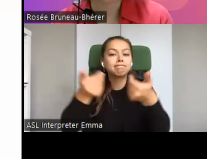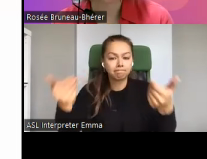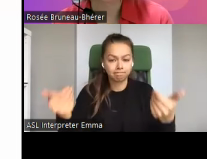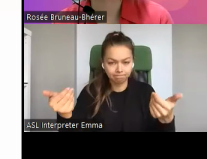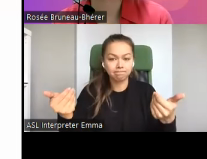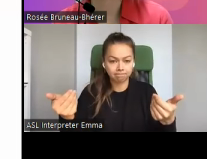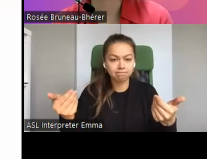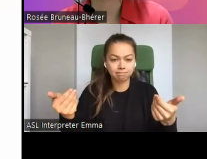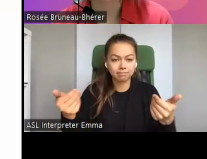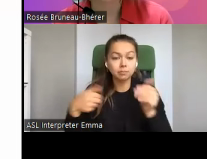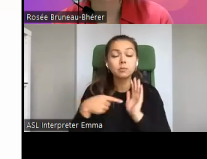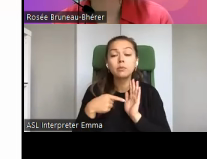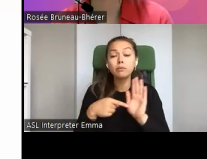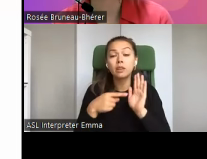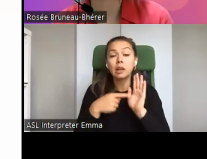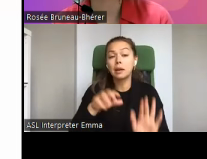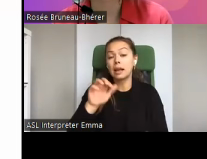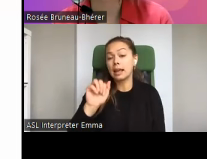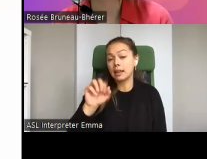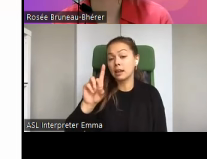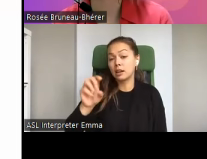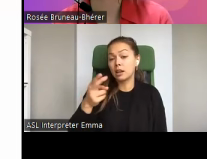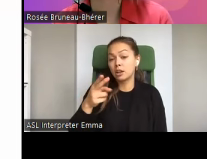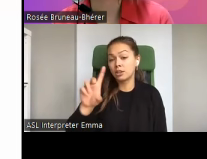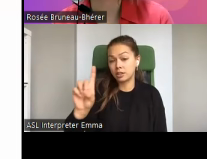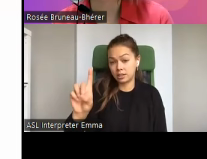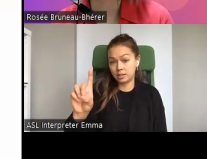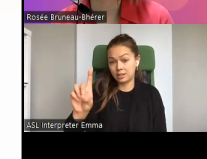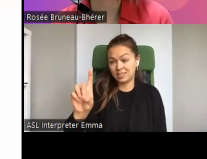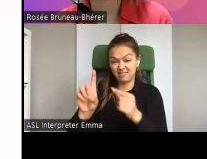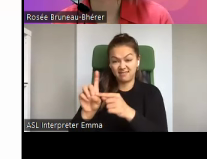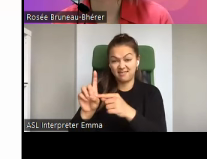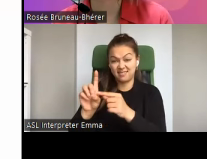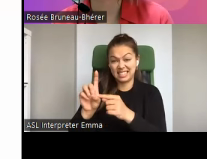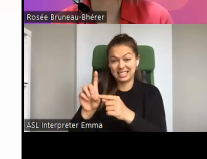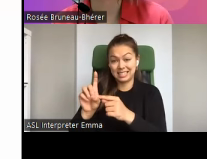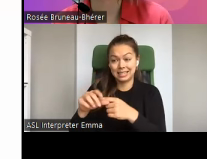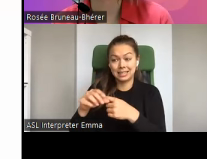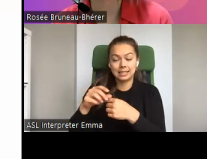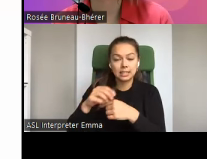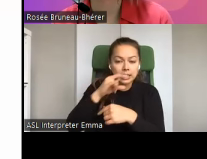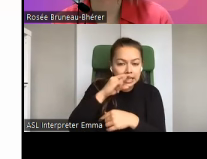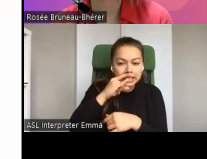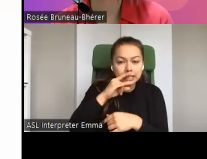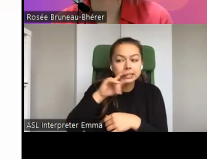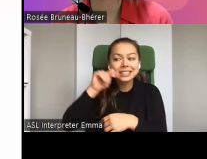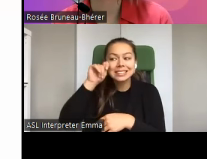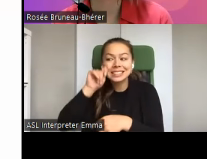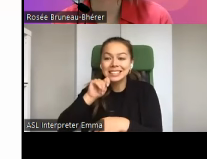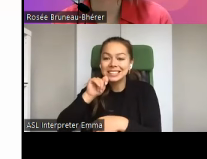all know that this is the biggest diagnosis received by children and teens, is the one that's most